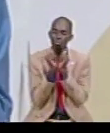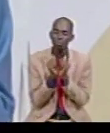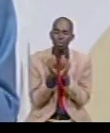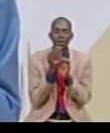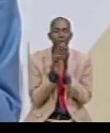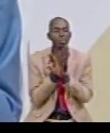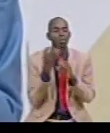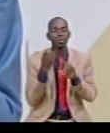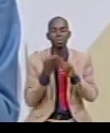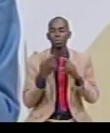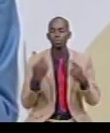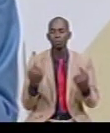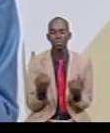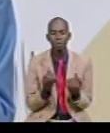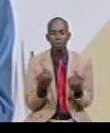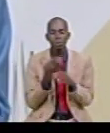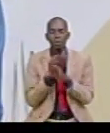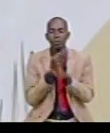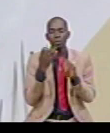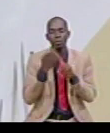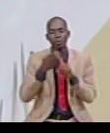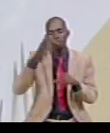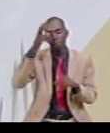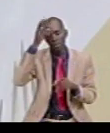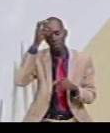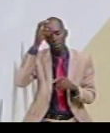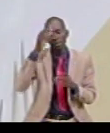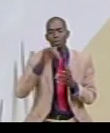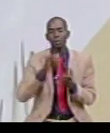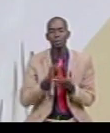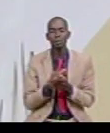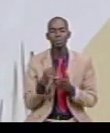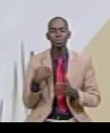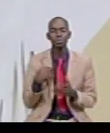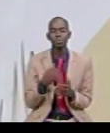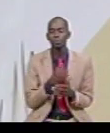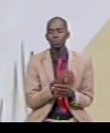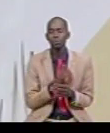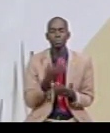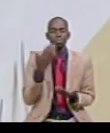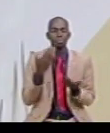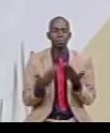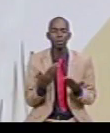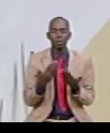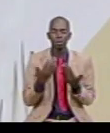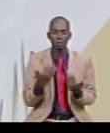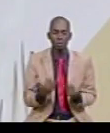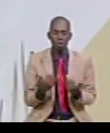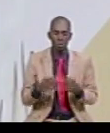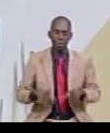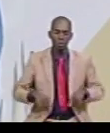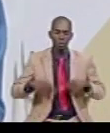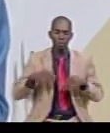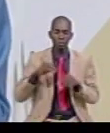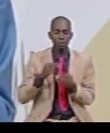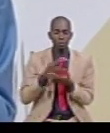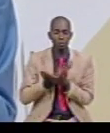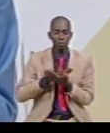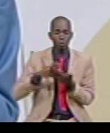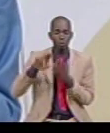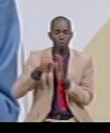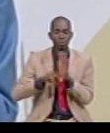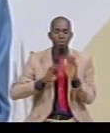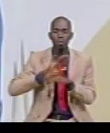sin, free from Satan, that we may serve God in holiness all the days of our